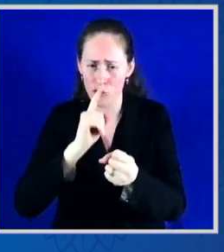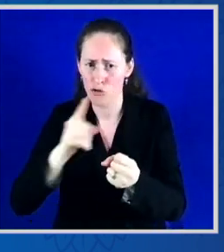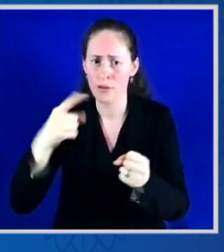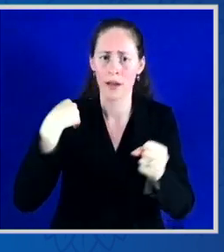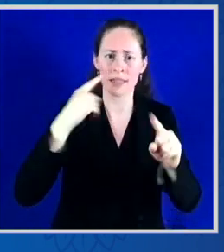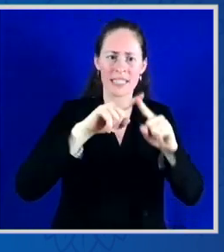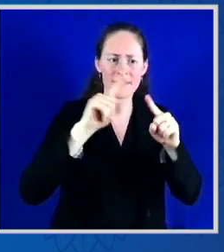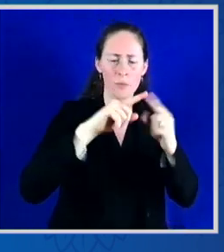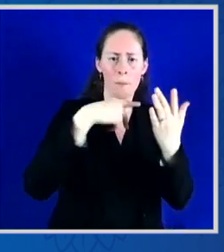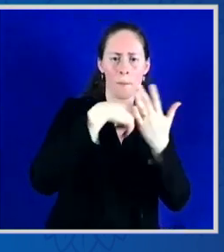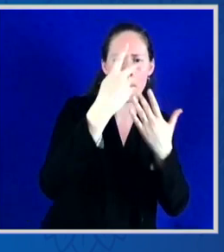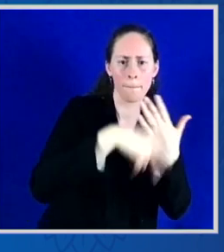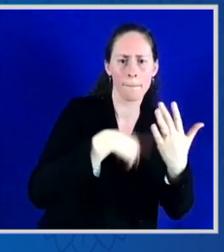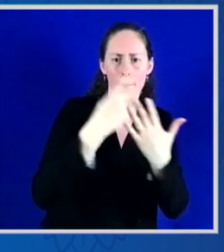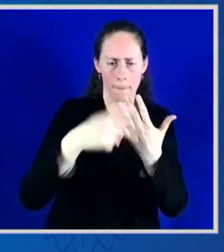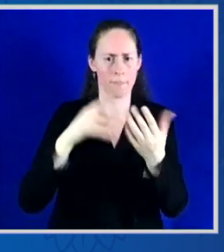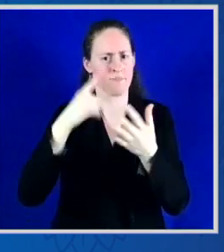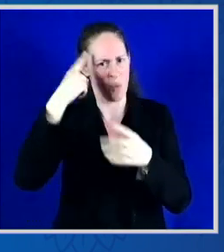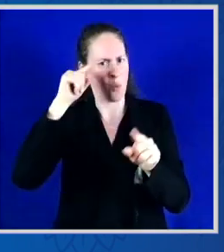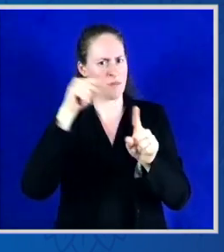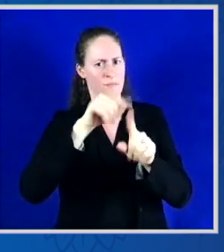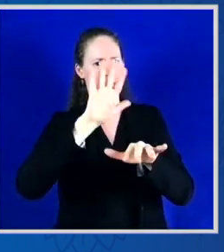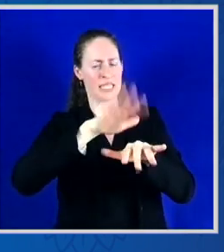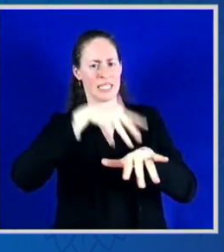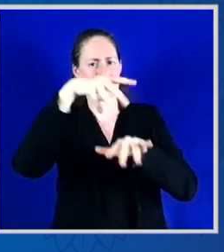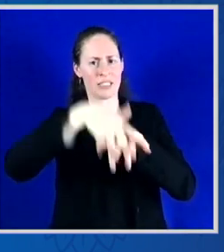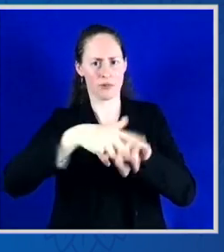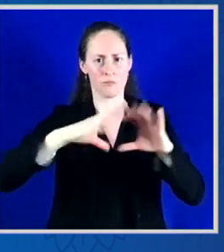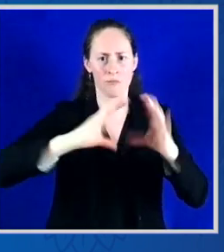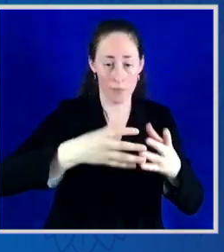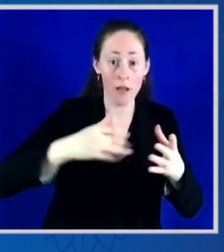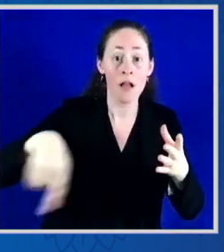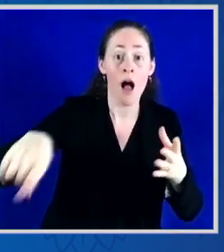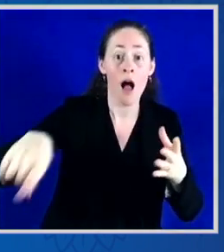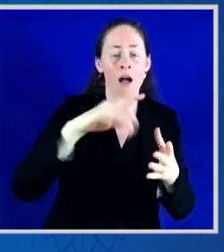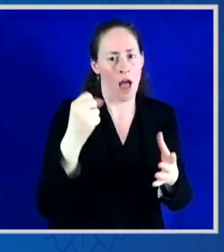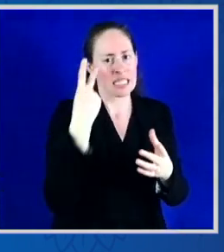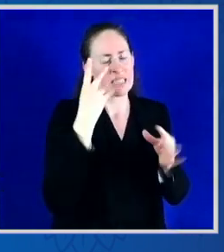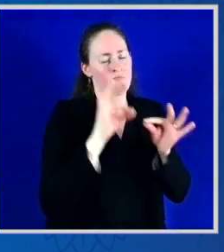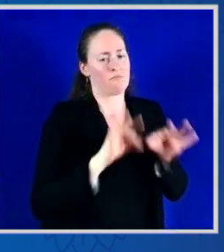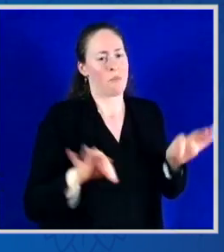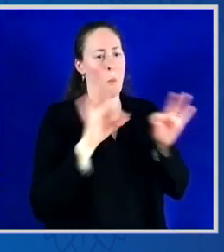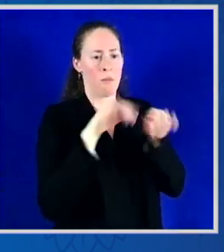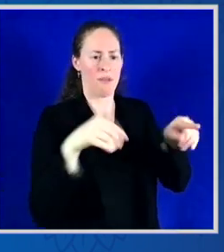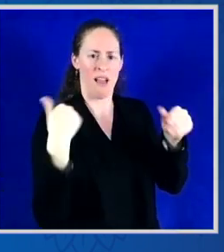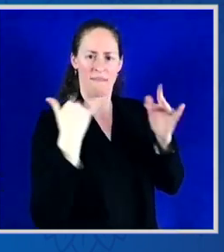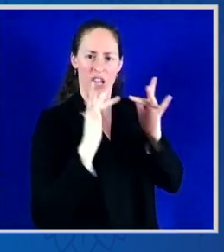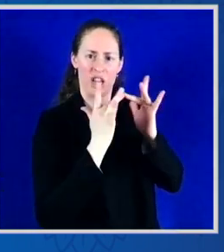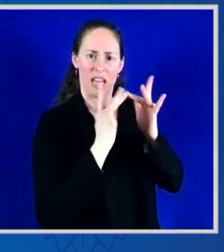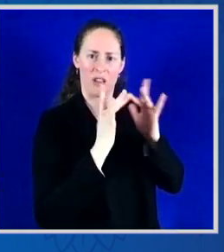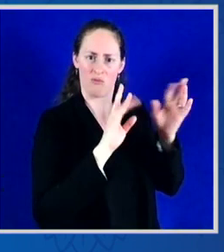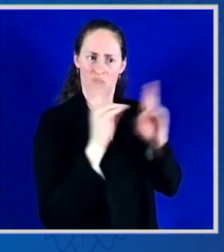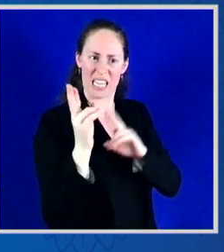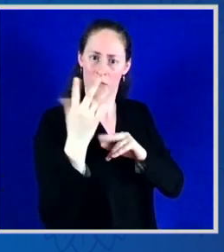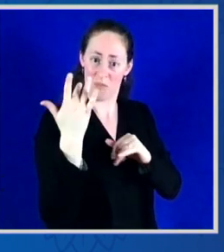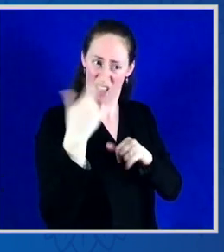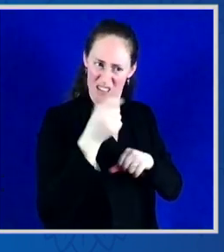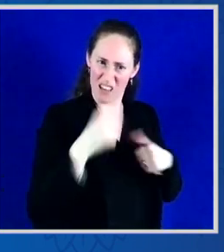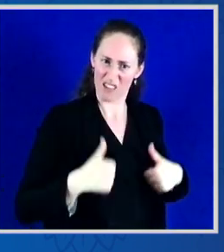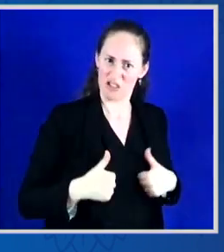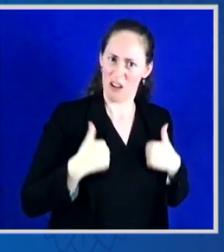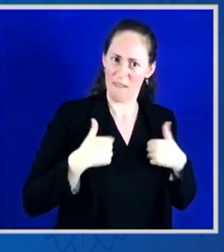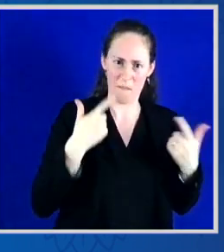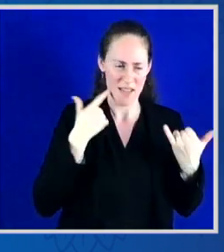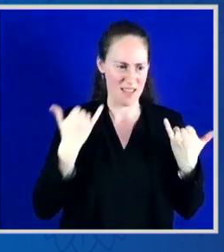the United States can see that broadband is very important to just the survival and the modern communications infrastructure